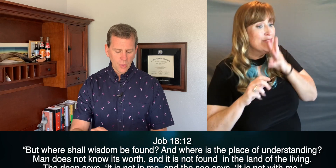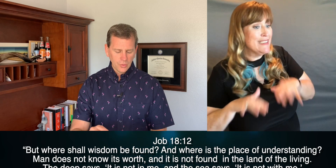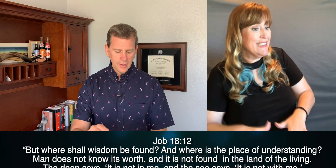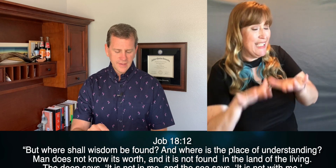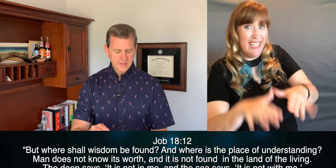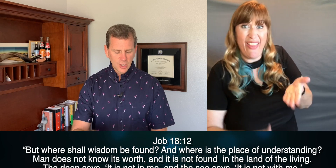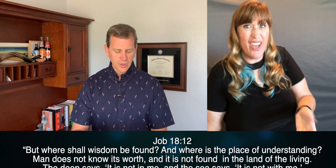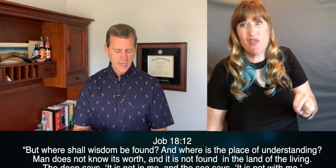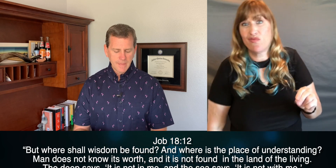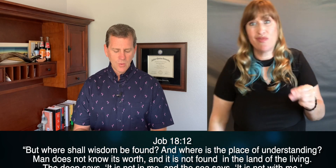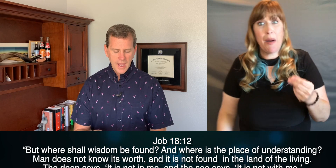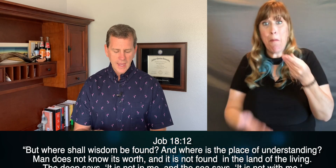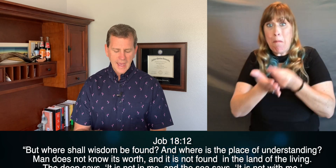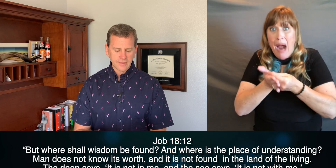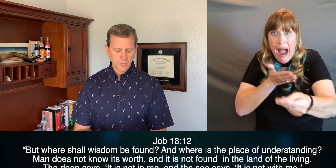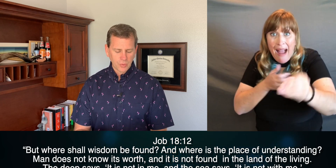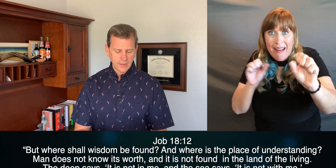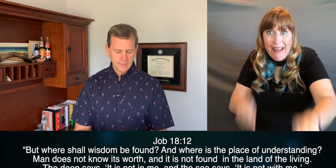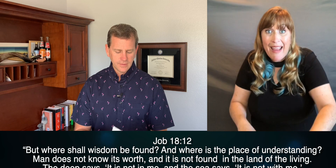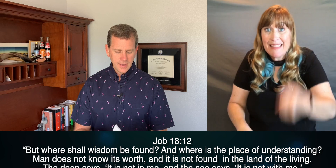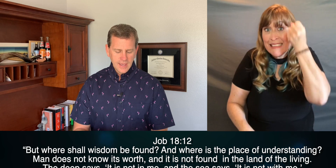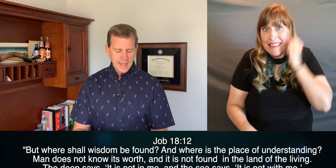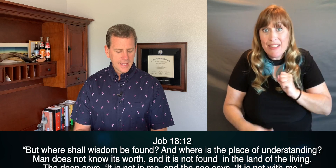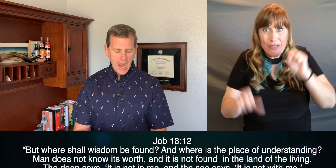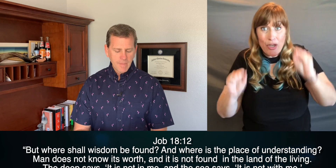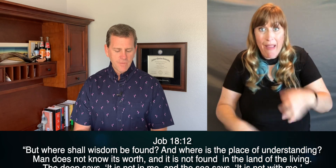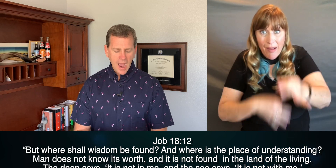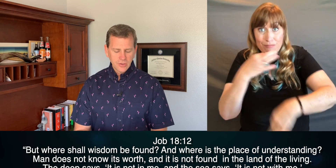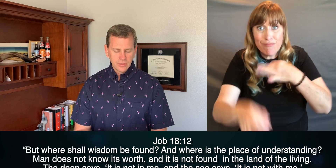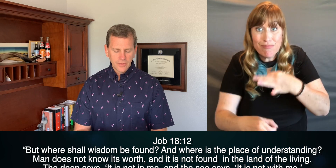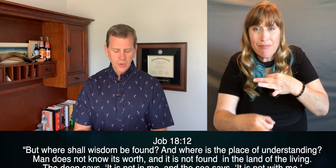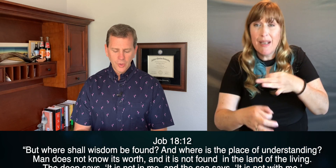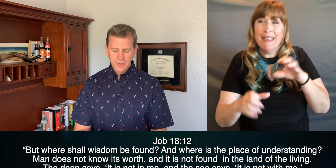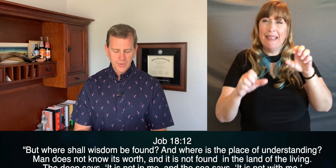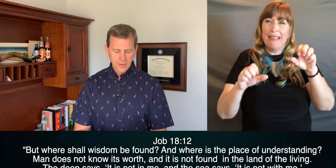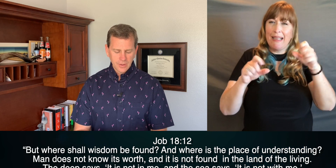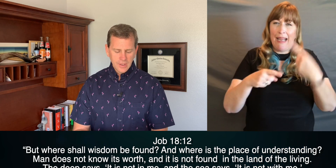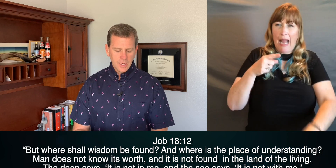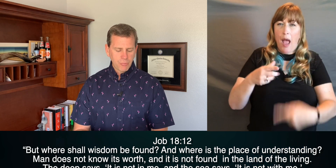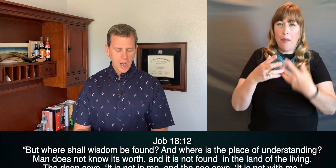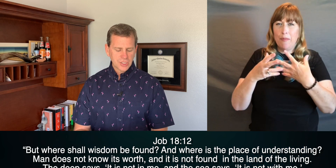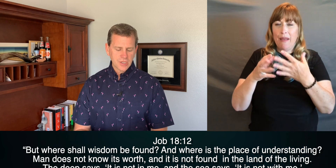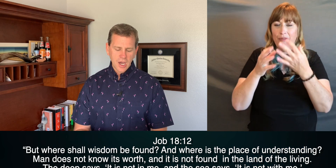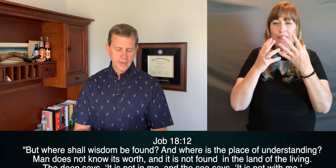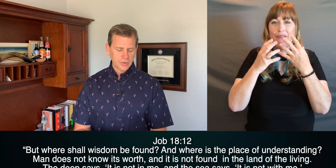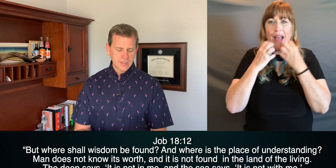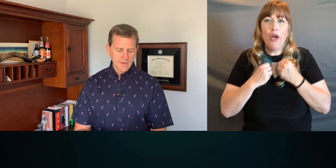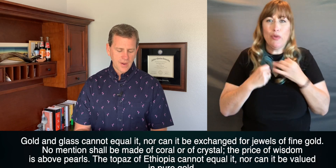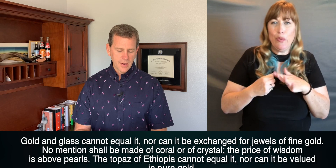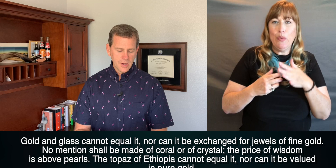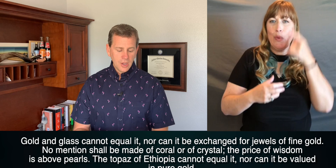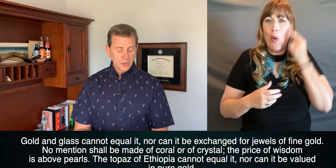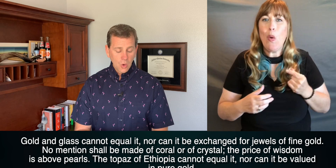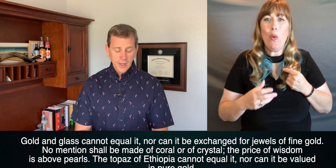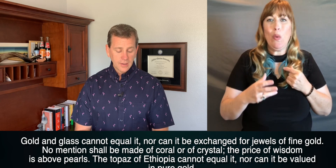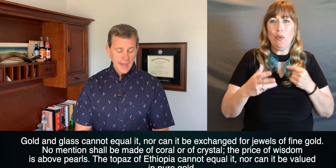for gold, and silver cannot be weighed as its price. It cannot be valued in the gold of Ophir, in precious onyx or